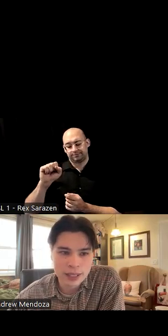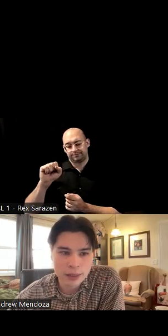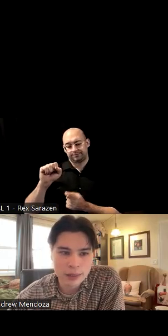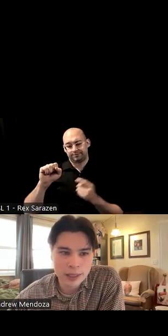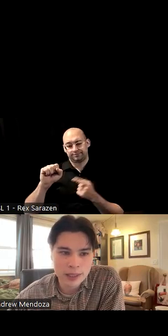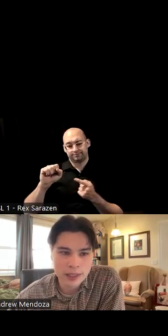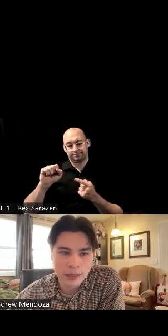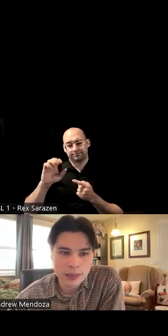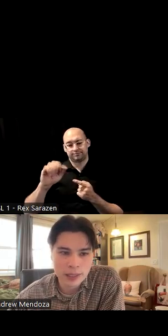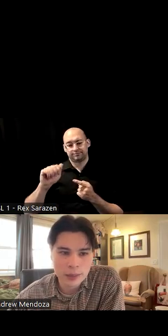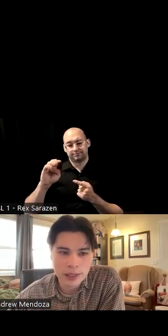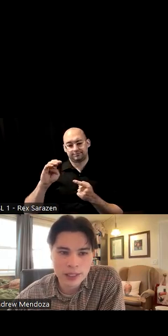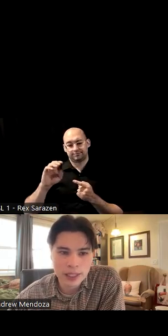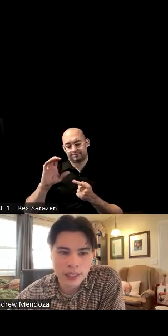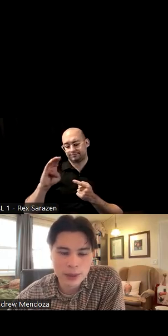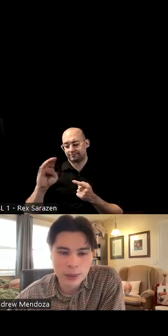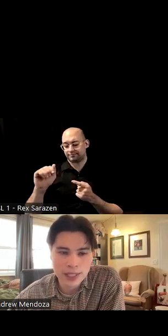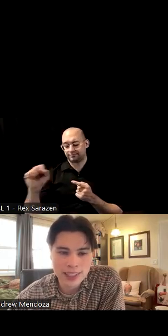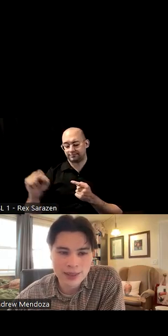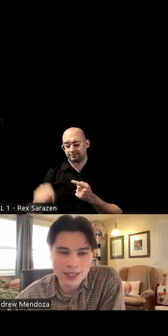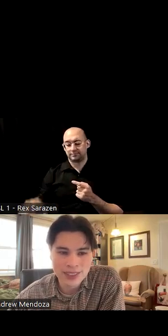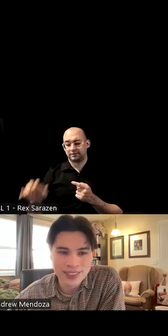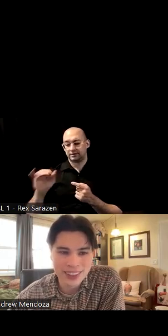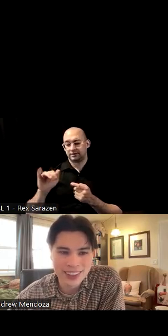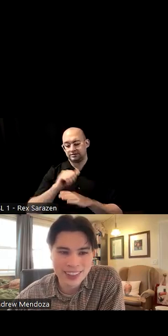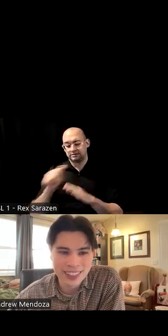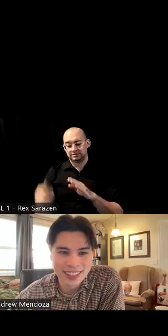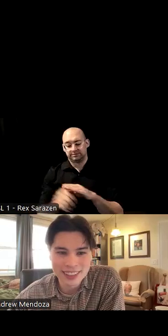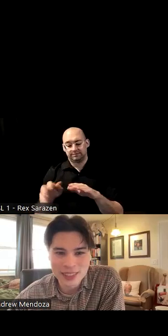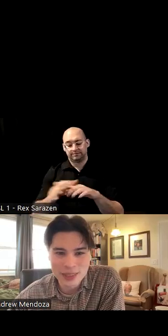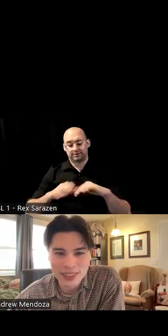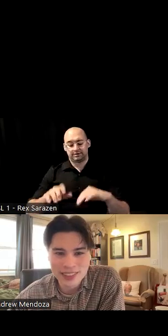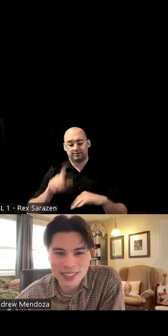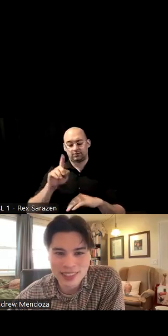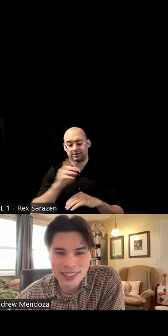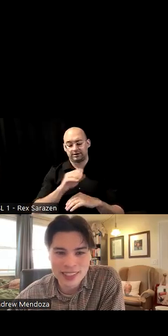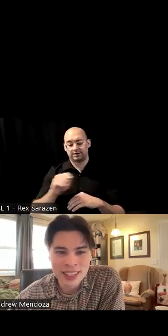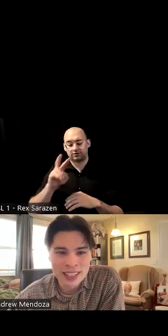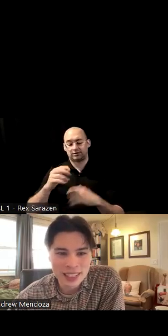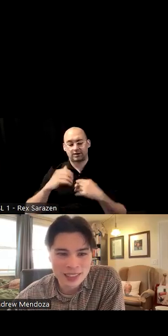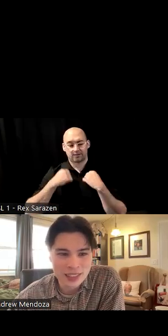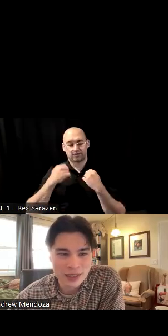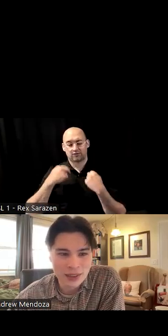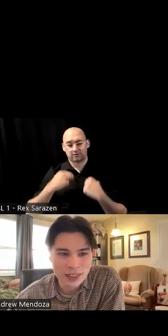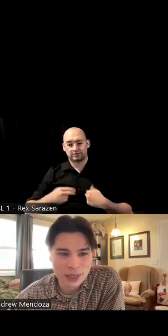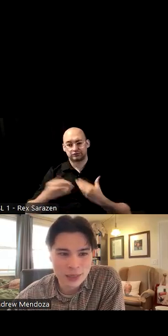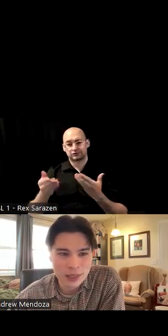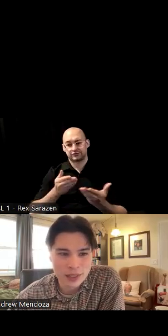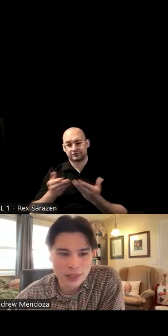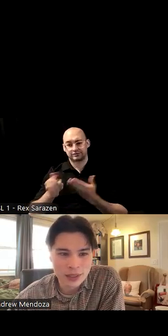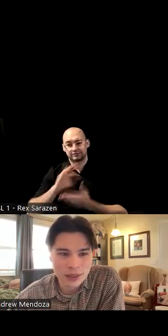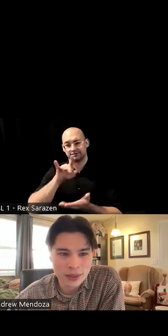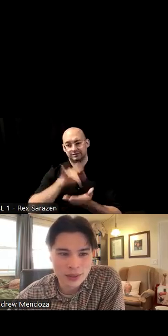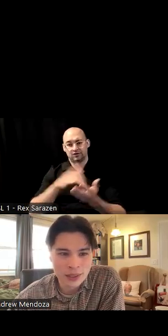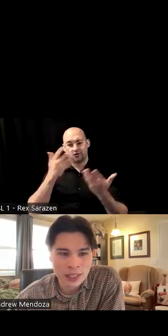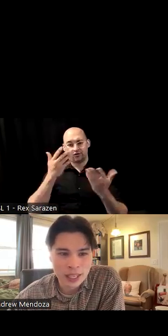of Assembly Budget Subcommittee number 1 and number 2 on Health and Human Services that centers have already begun